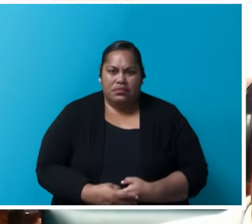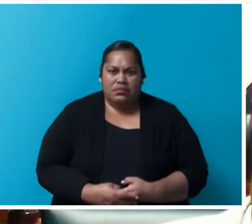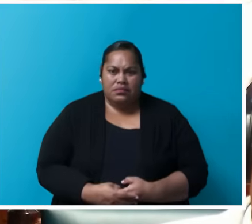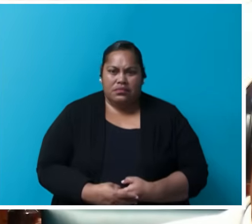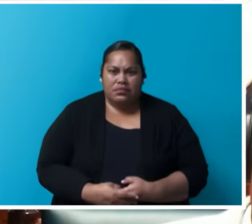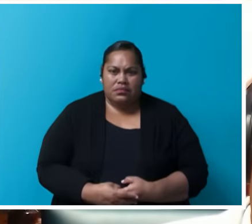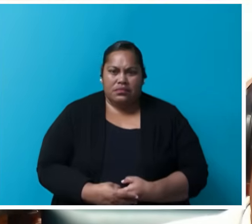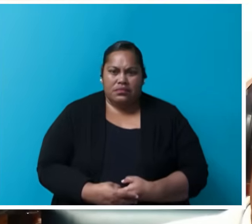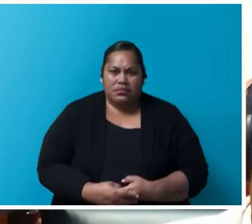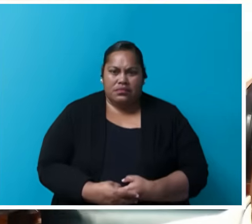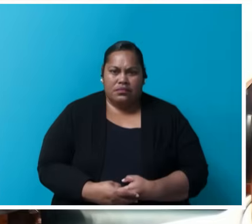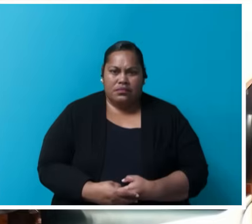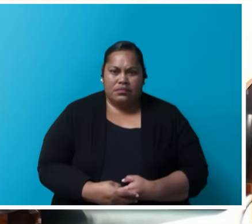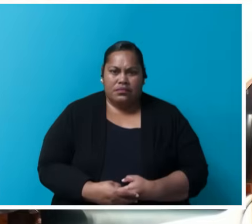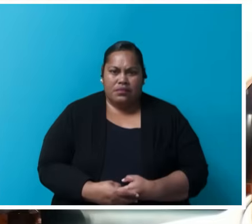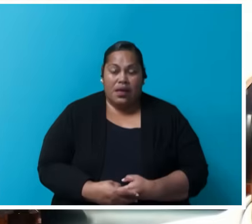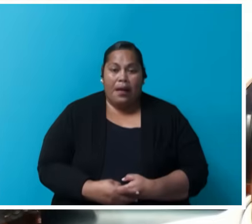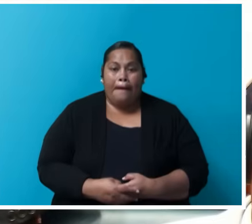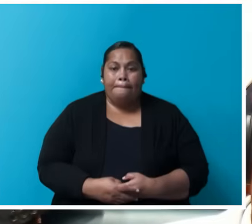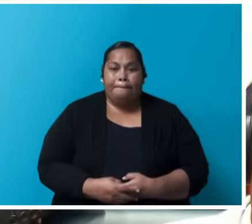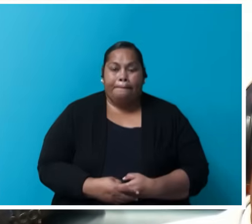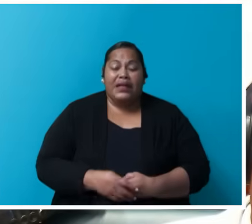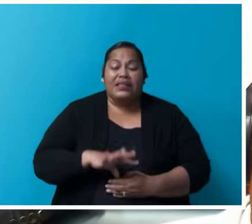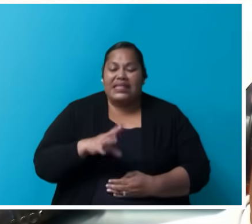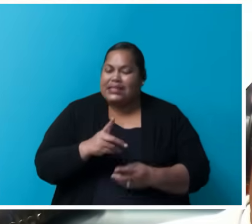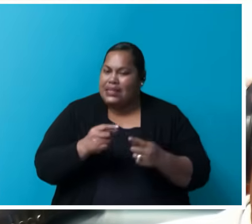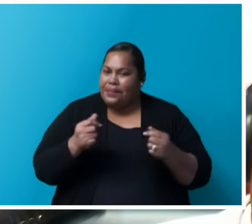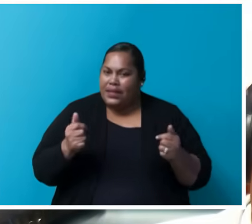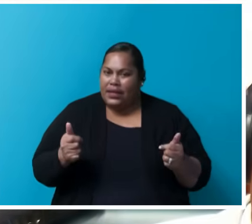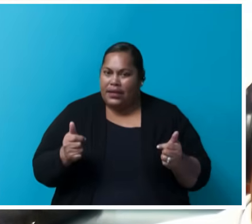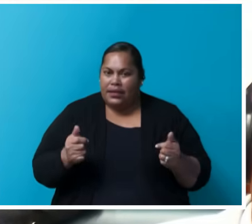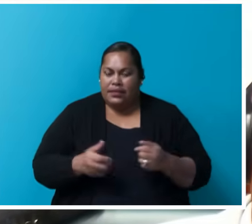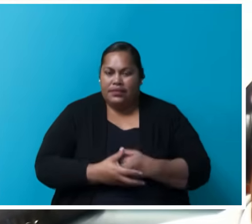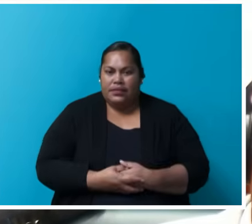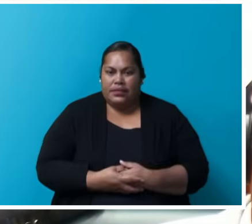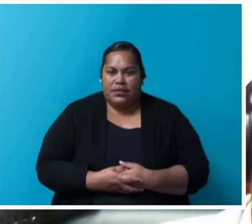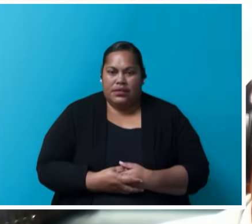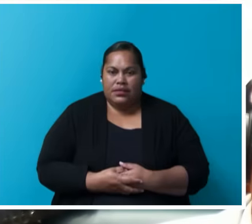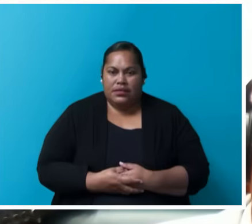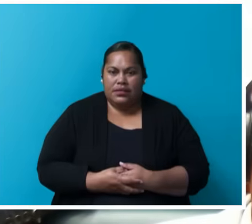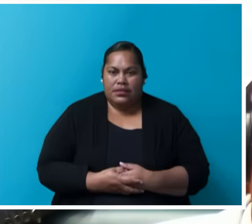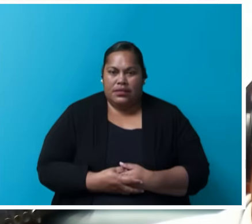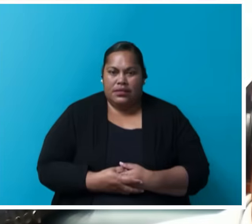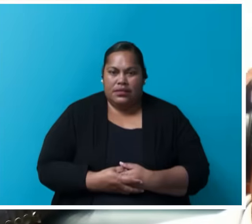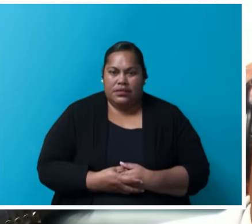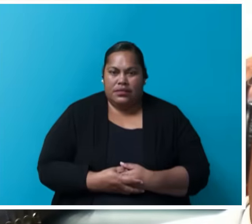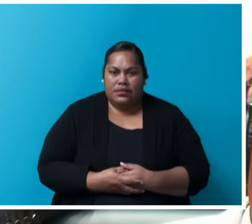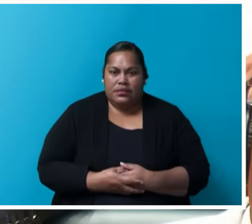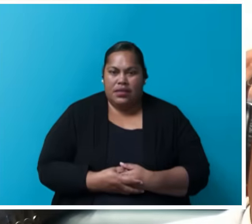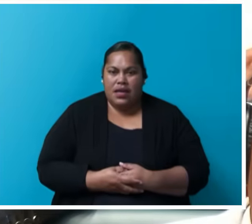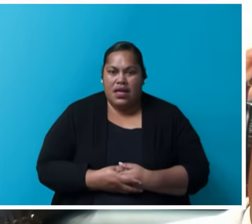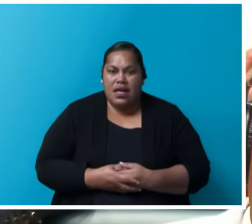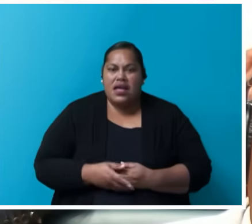But that is perhaps something that they still